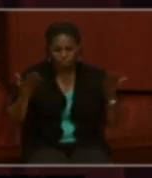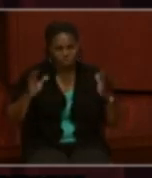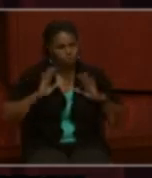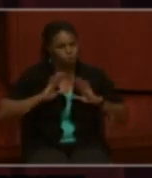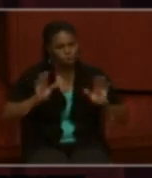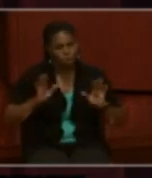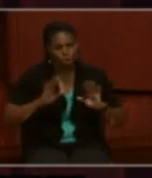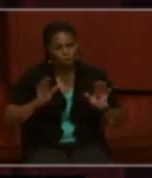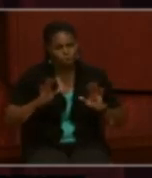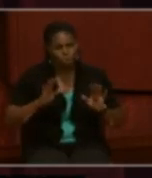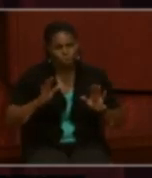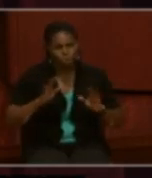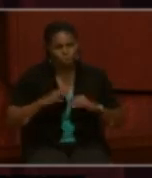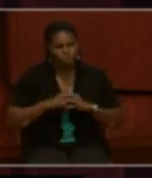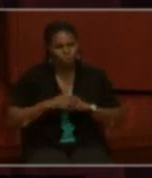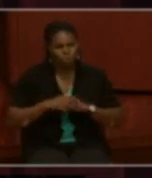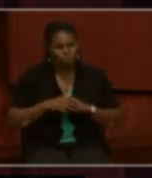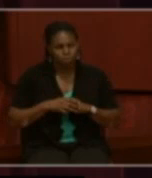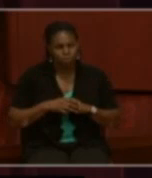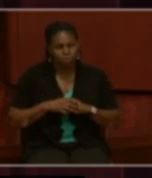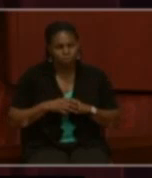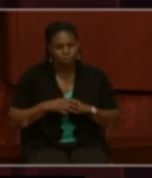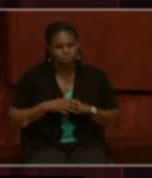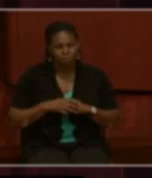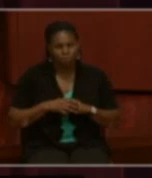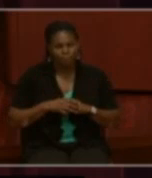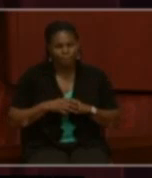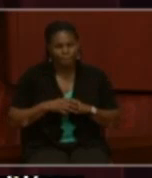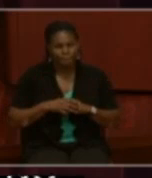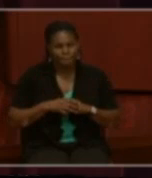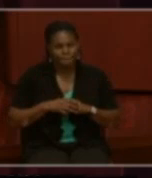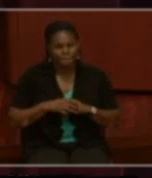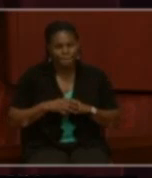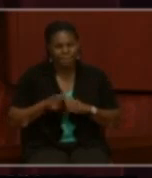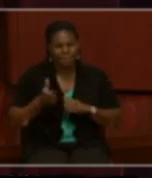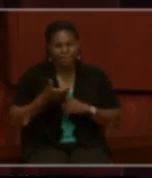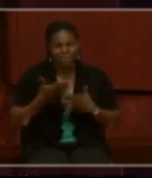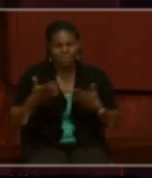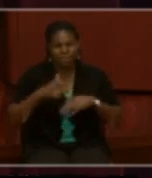that particular individual. Anytime you're dealing with